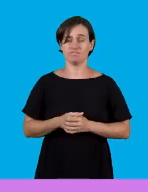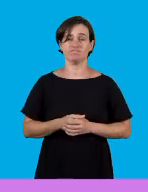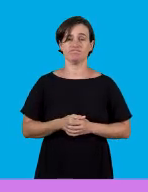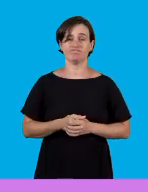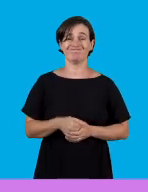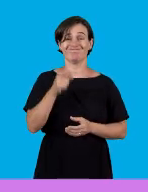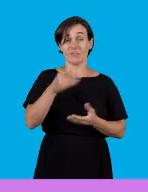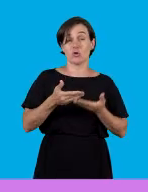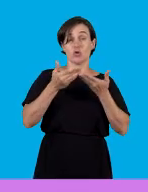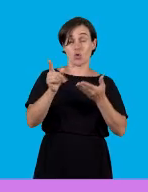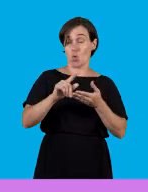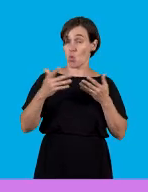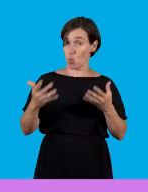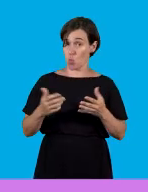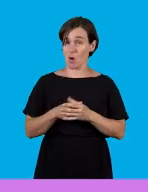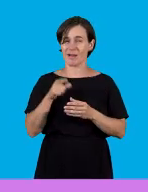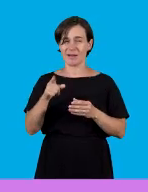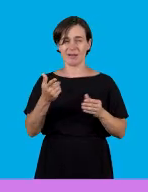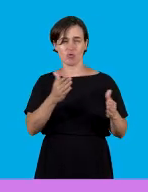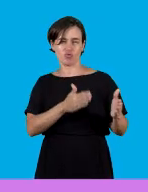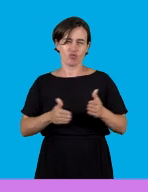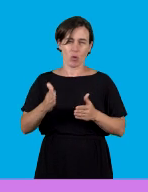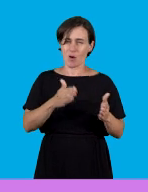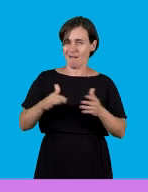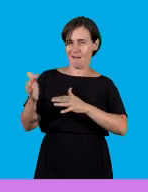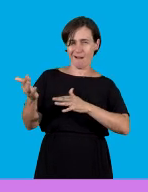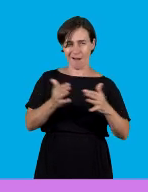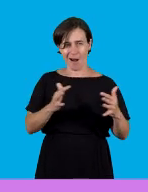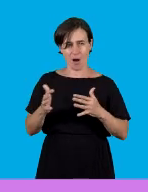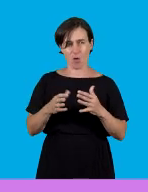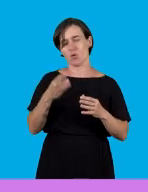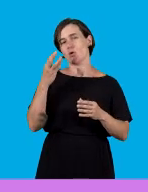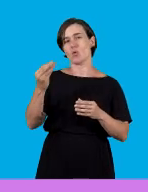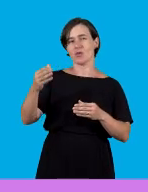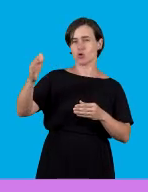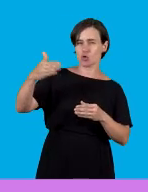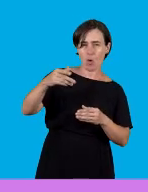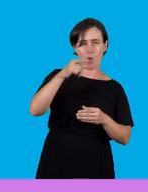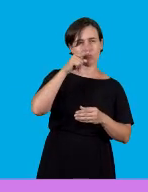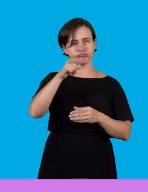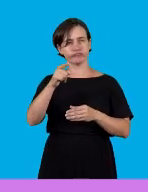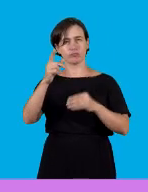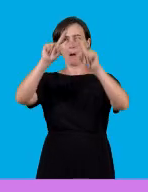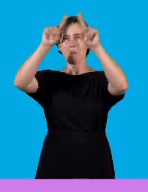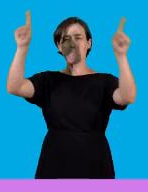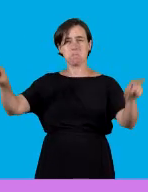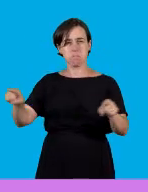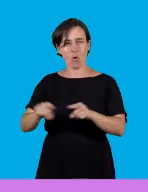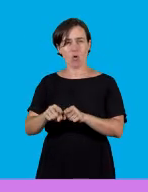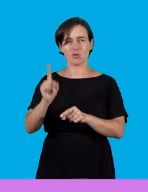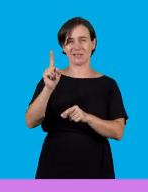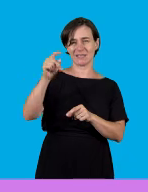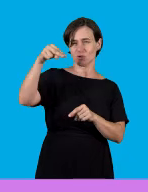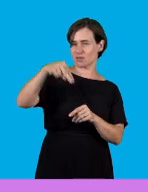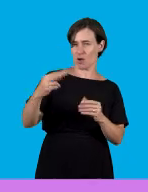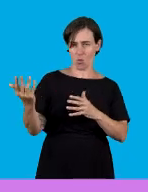sitting arrangement of a class along with the position of the door, the board, and the teacher's desk. So this is what we normally see all the time